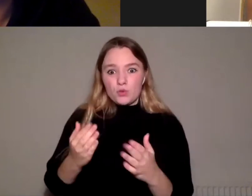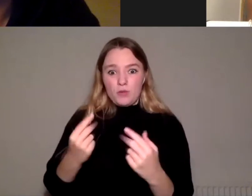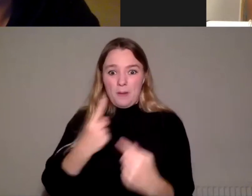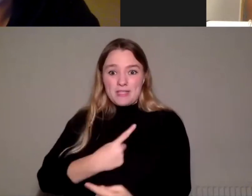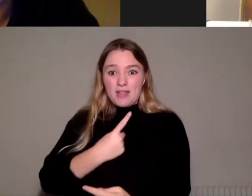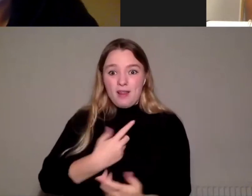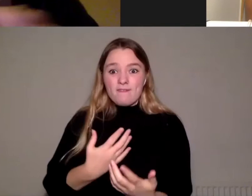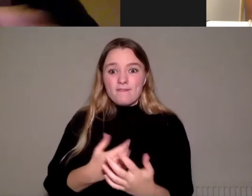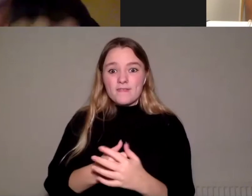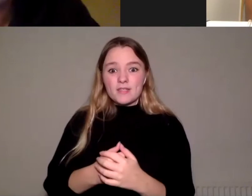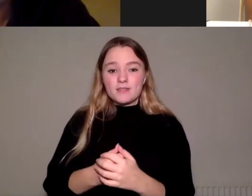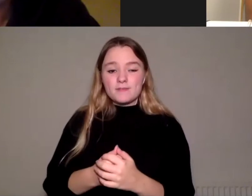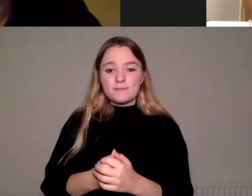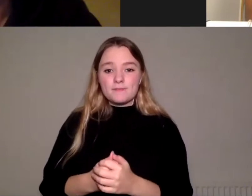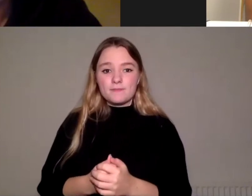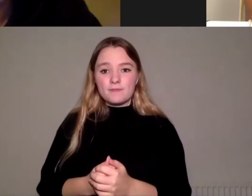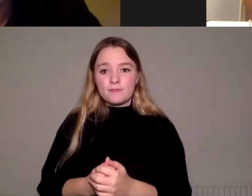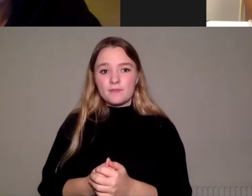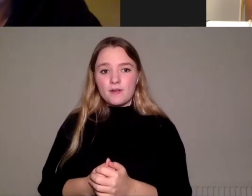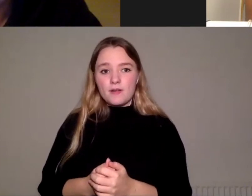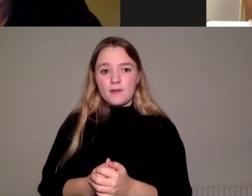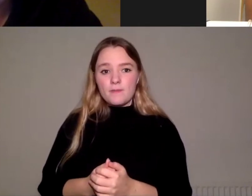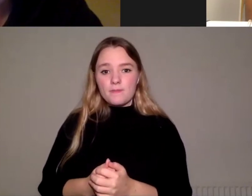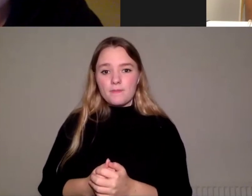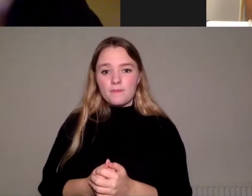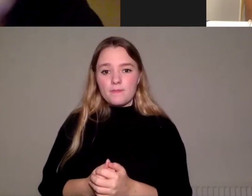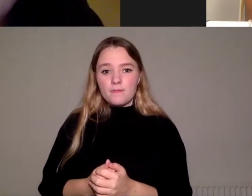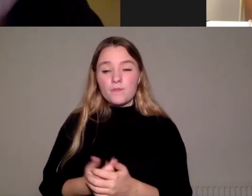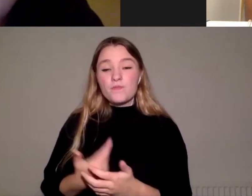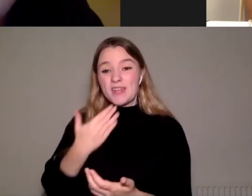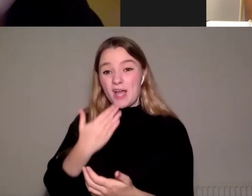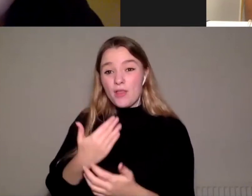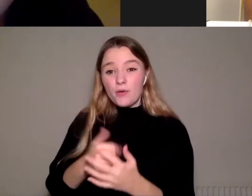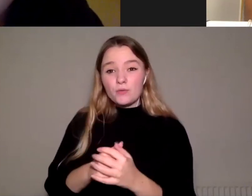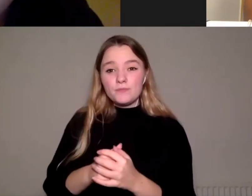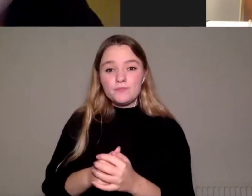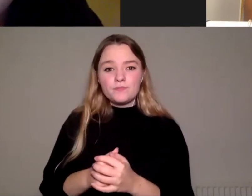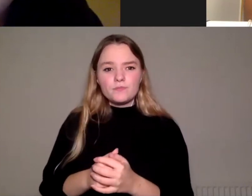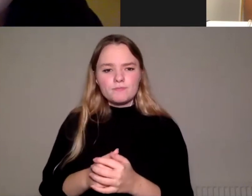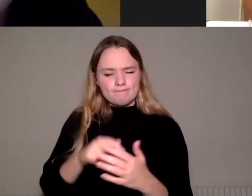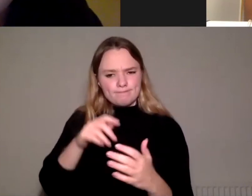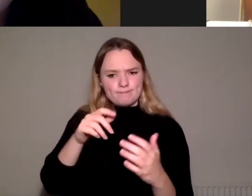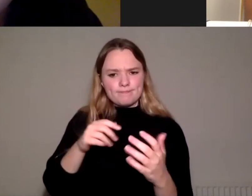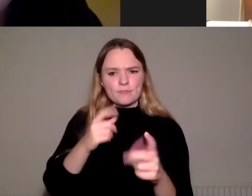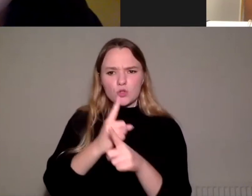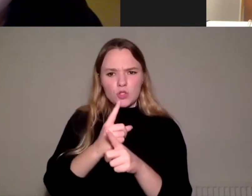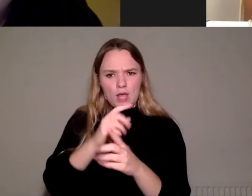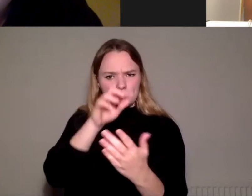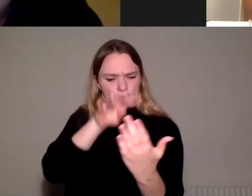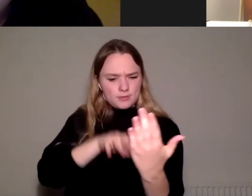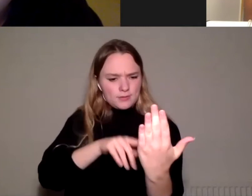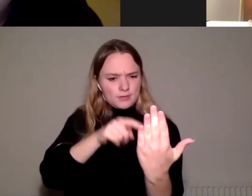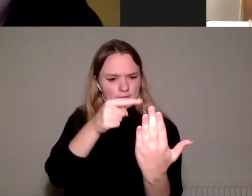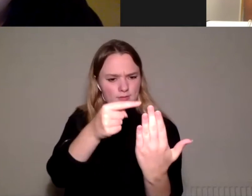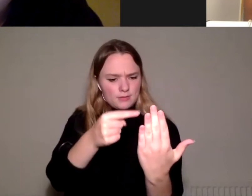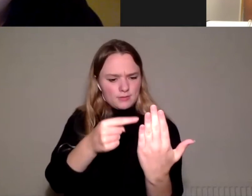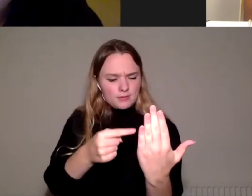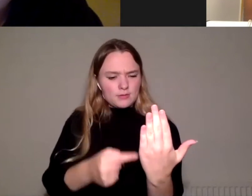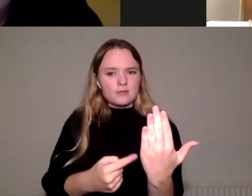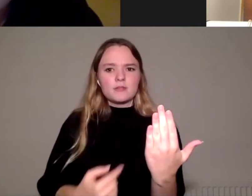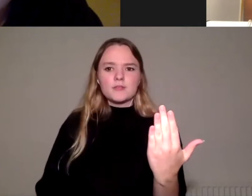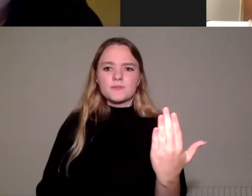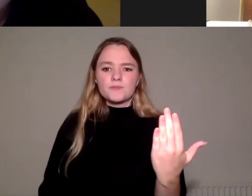Yeah, fantastic. Thank you for that. Right, let me have a look at the chat bar. Let's have a